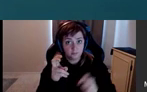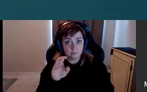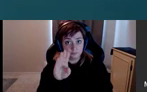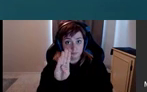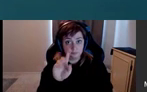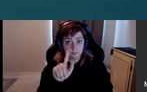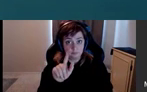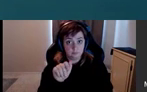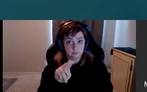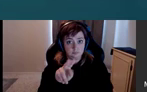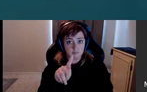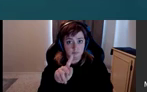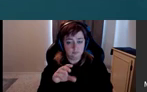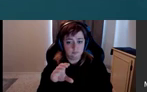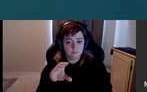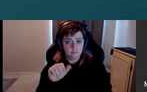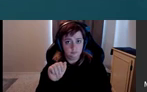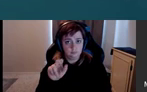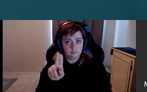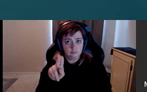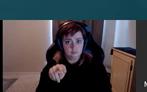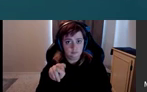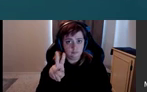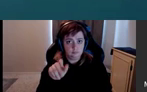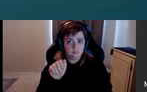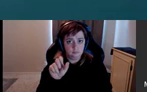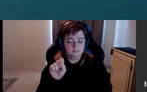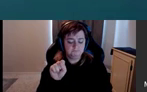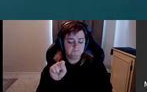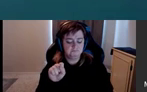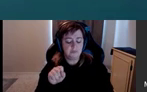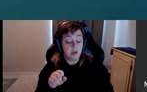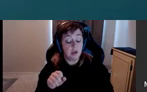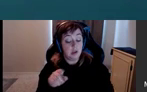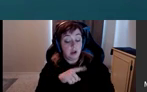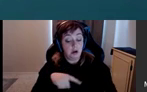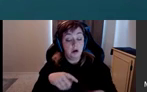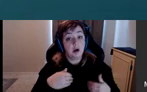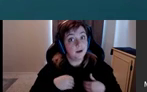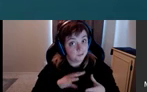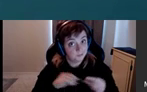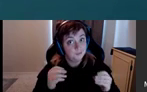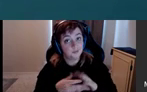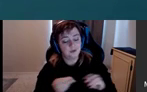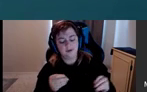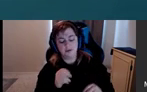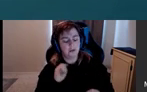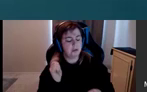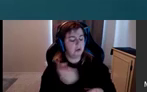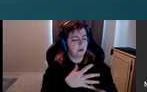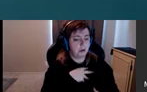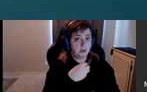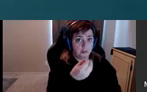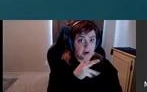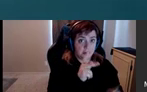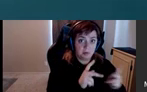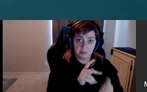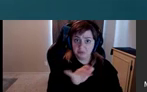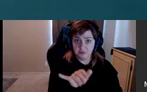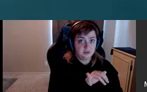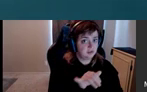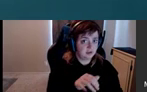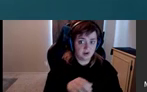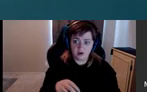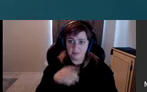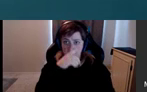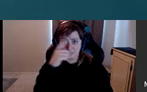our lives, in our backgrounds. You know, not every white person is the same. Not every black person is the same. Not every Muslim is the